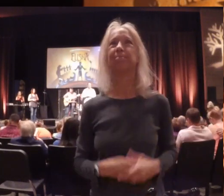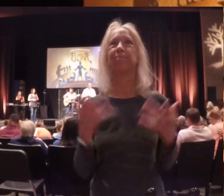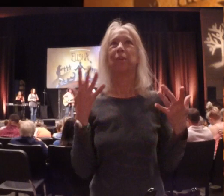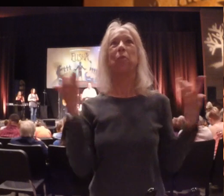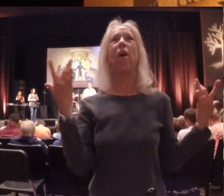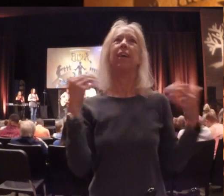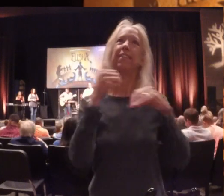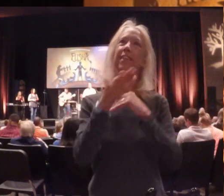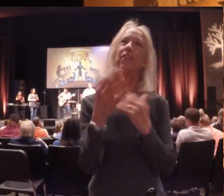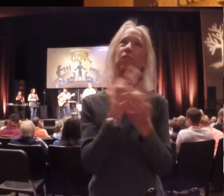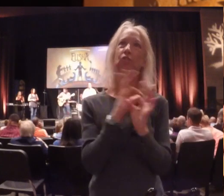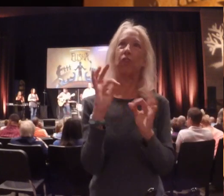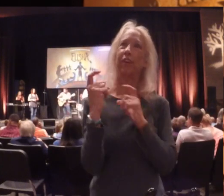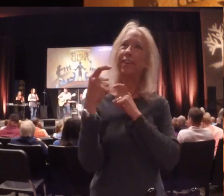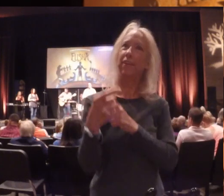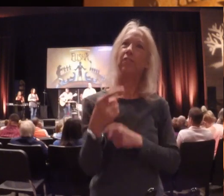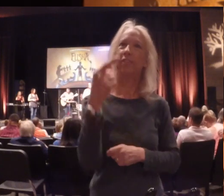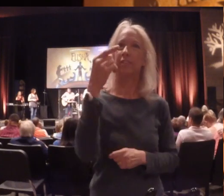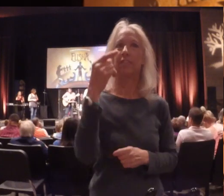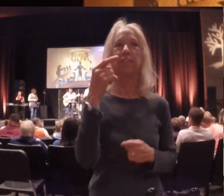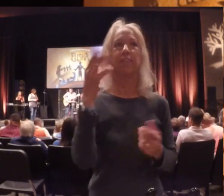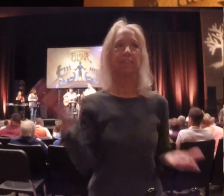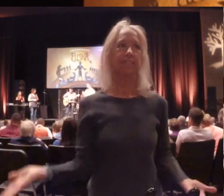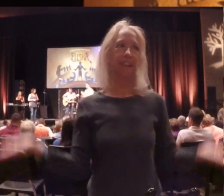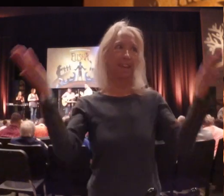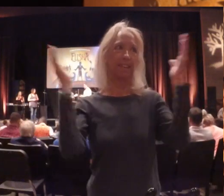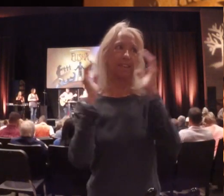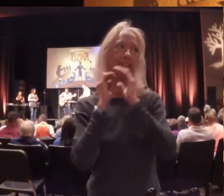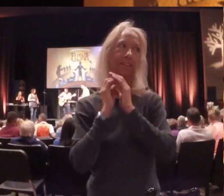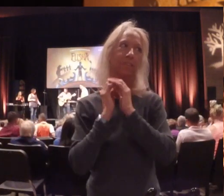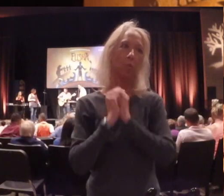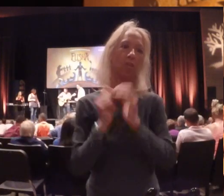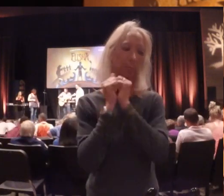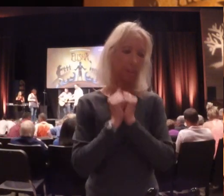by. We want to just follow up with you, send you a free gift in the mail. Well, let's all